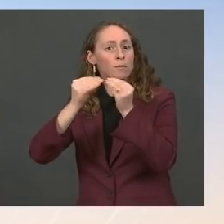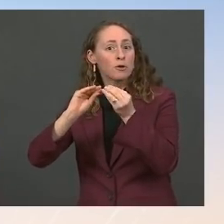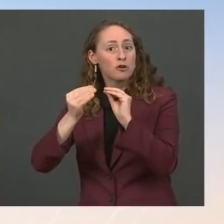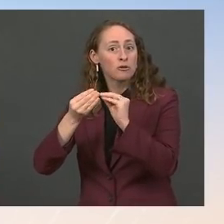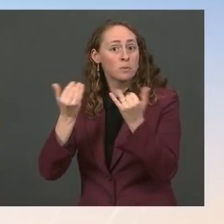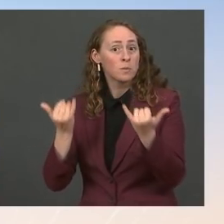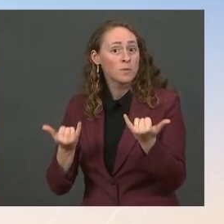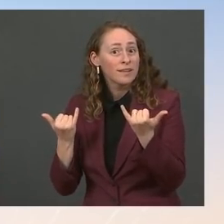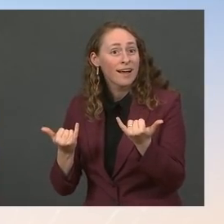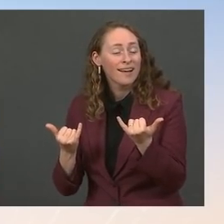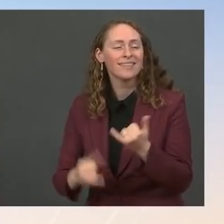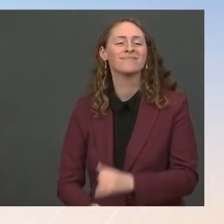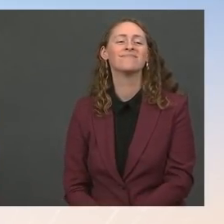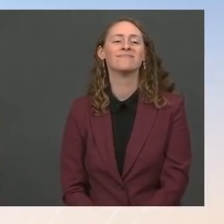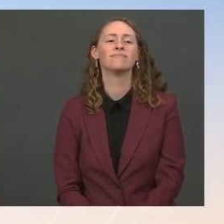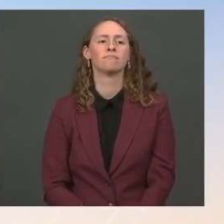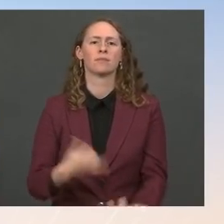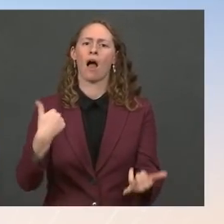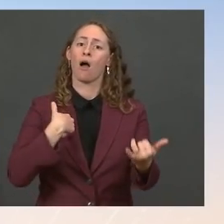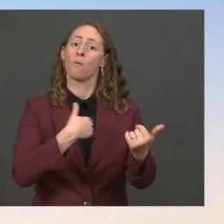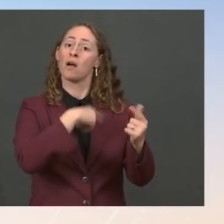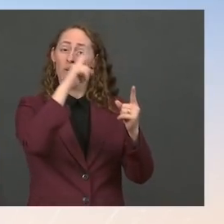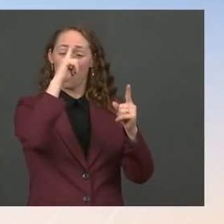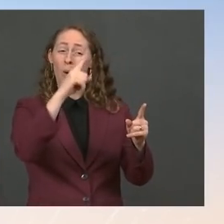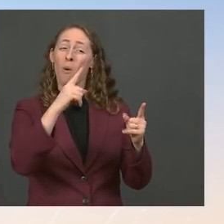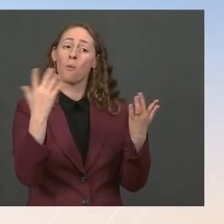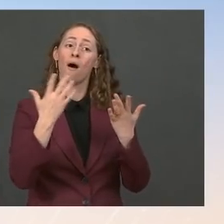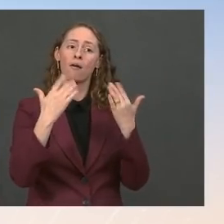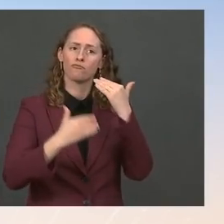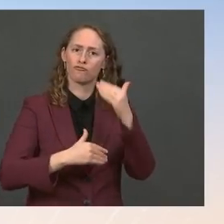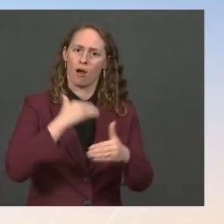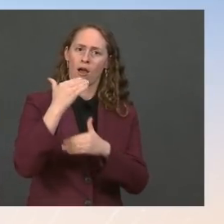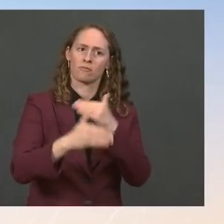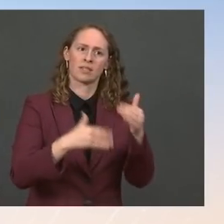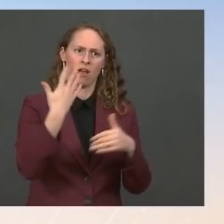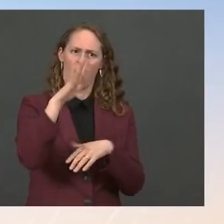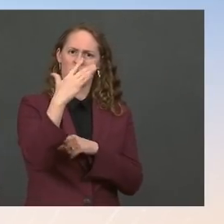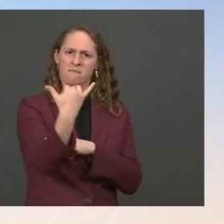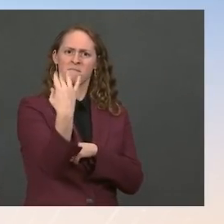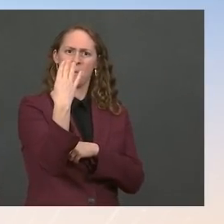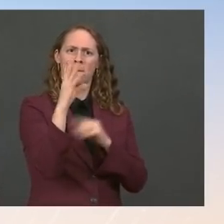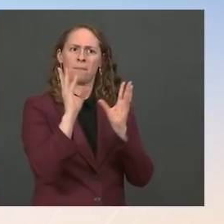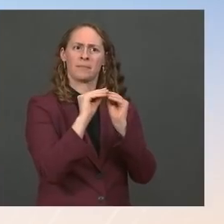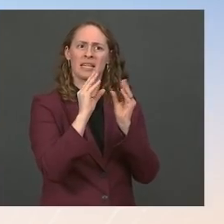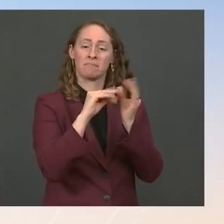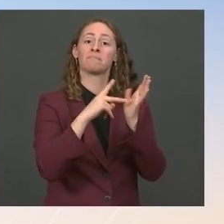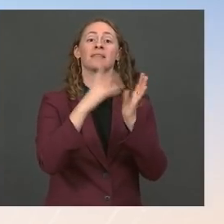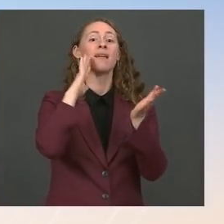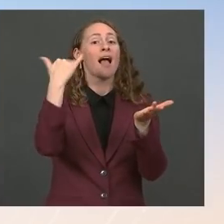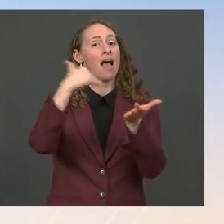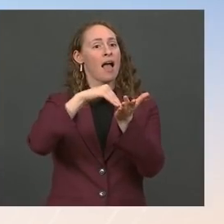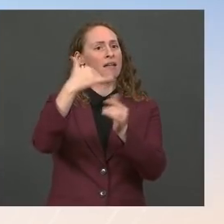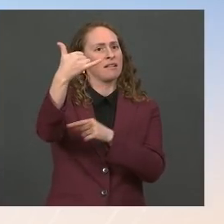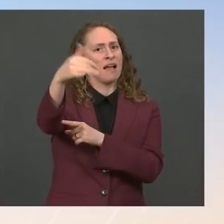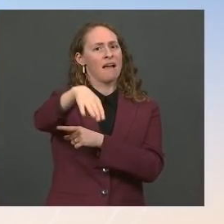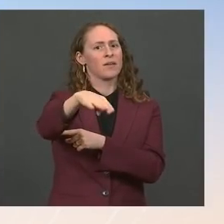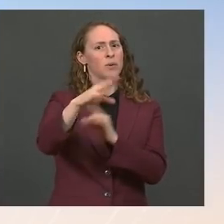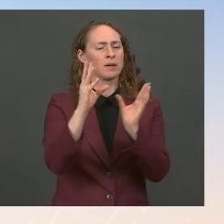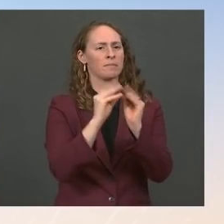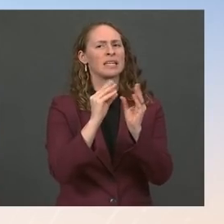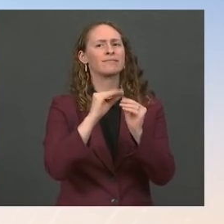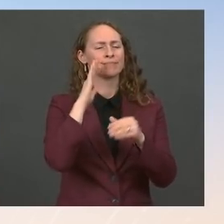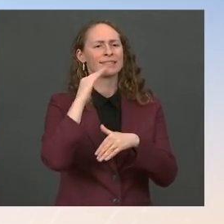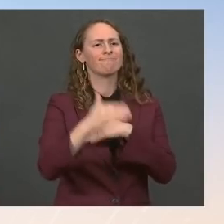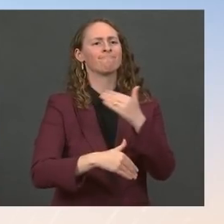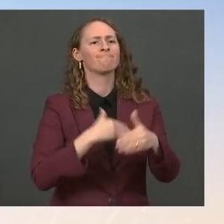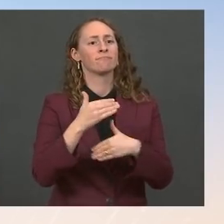make progress, and based on the morning meetings and our expectation of the afternoon meetings, we expect they will do exactly that. They'll come to an agreement